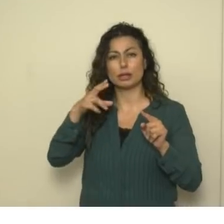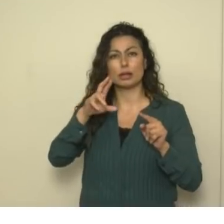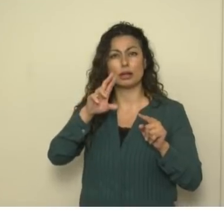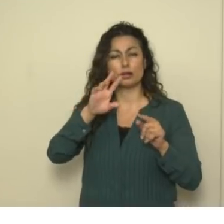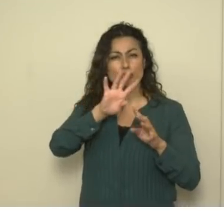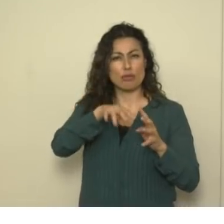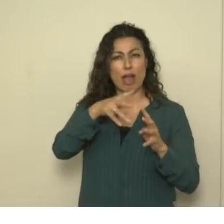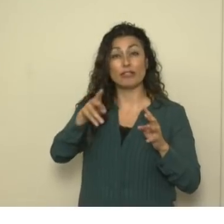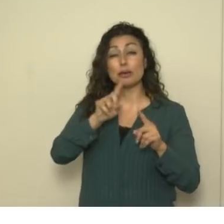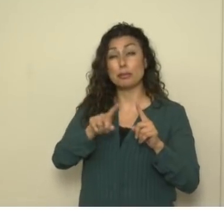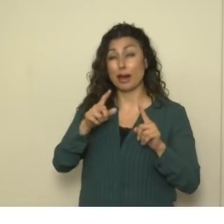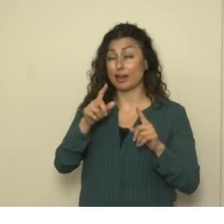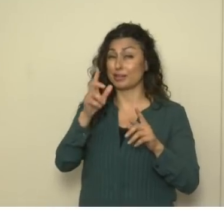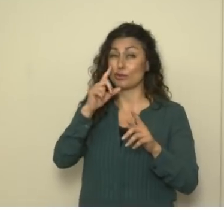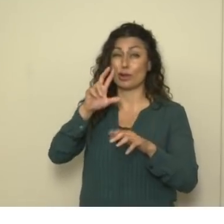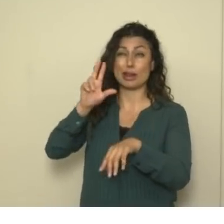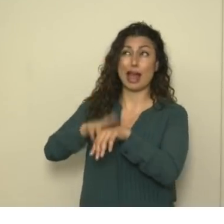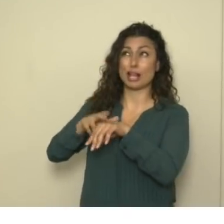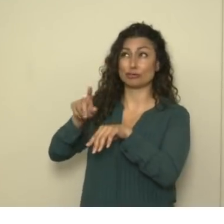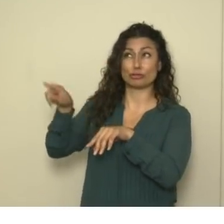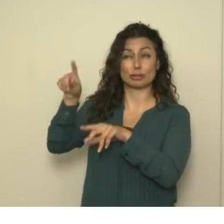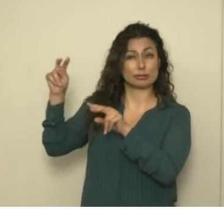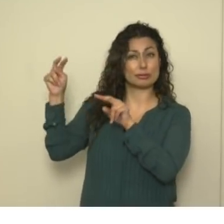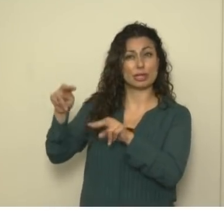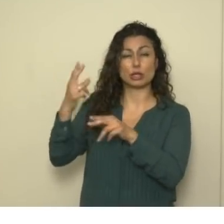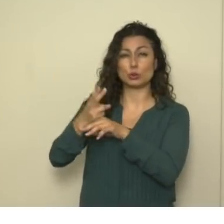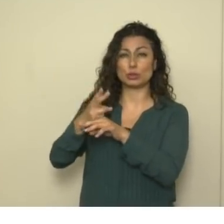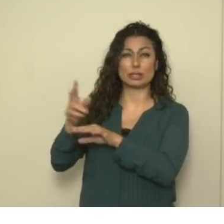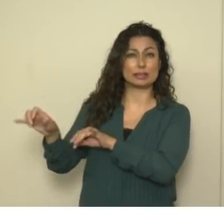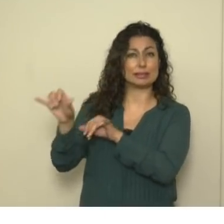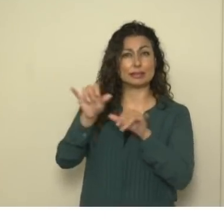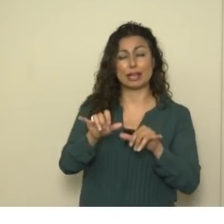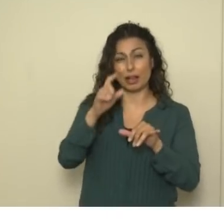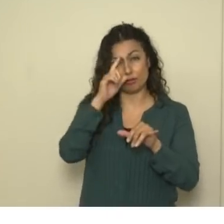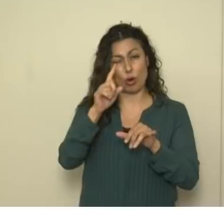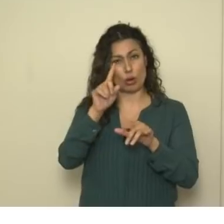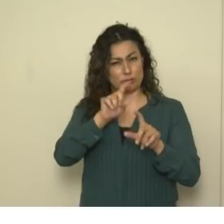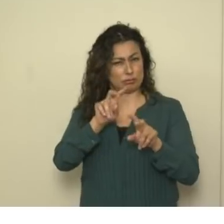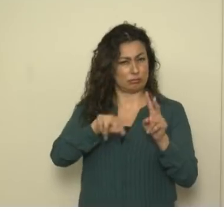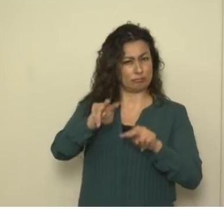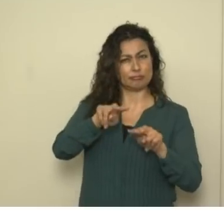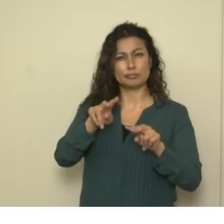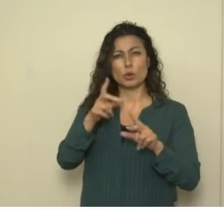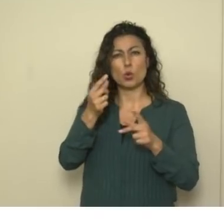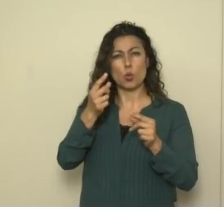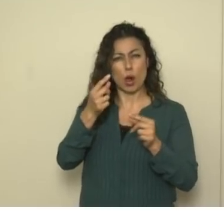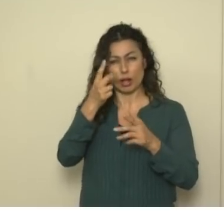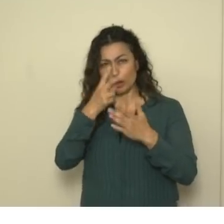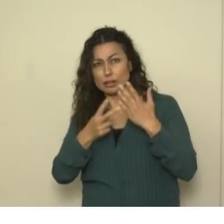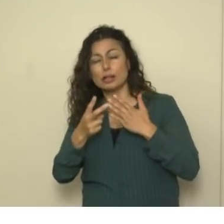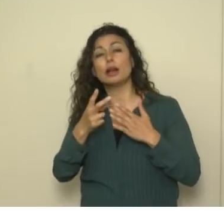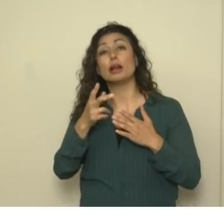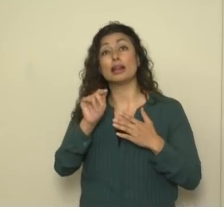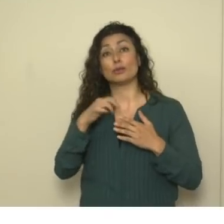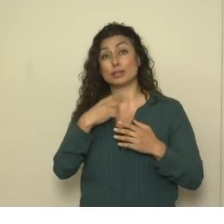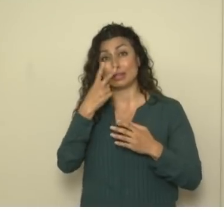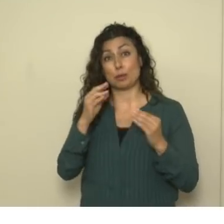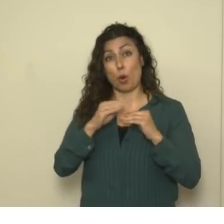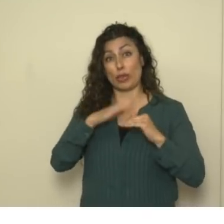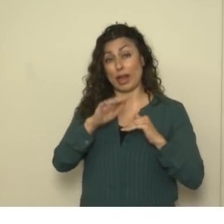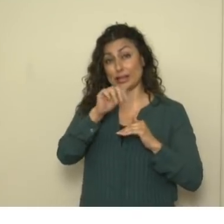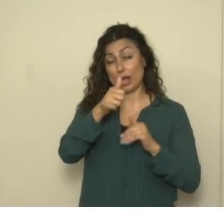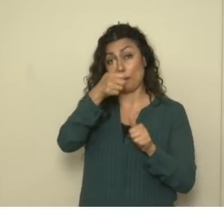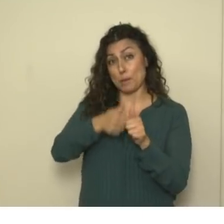benchmark for adequacy of testing. So right now, the testing team is looking at this in detail and thinking that if we see more than 10 cases